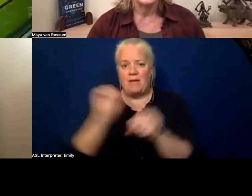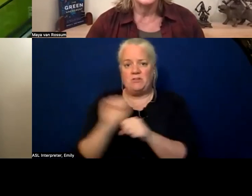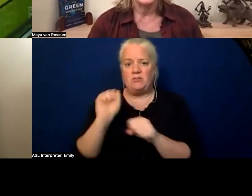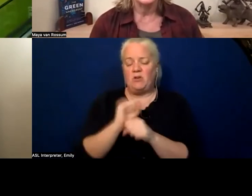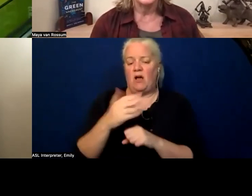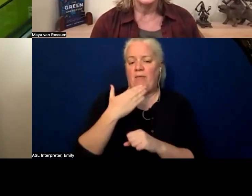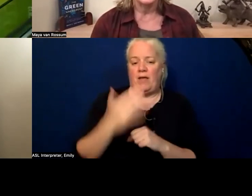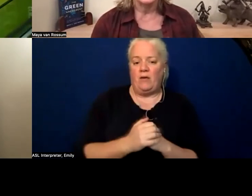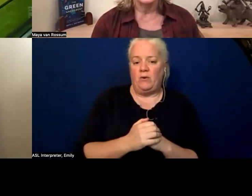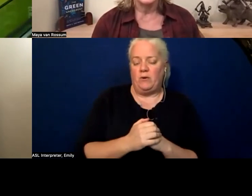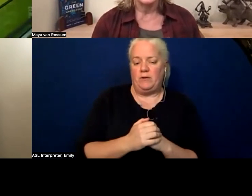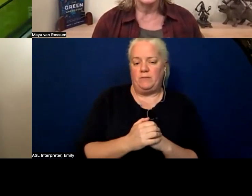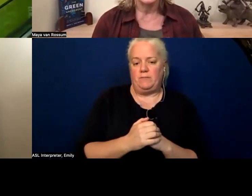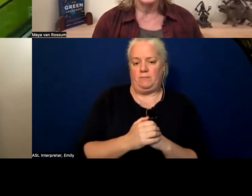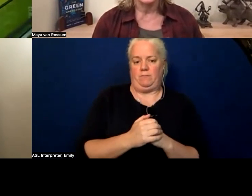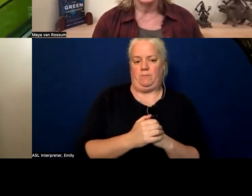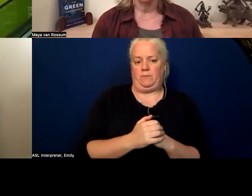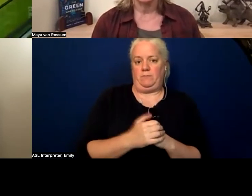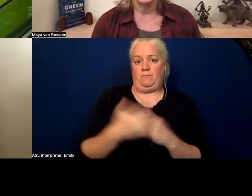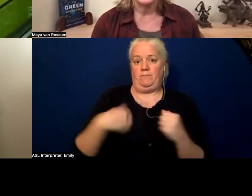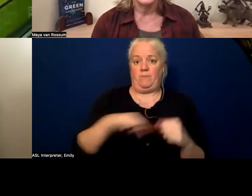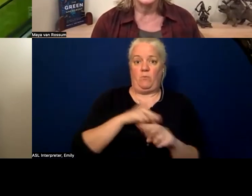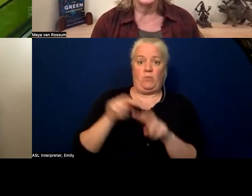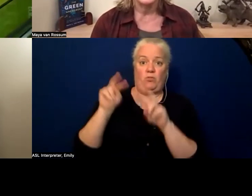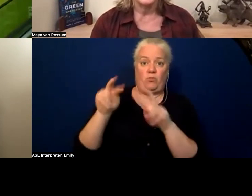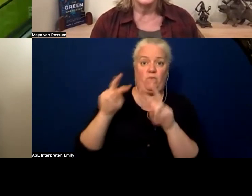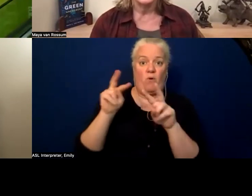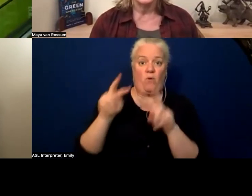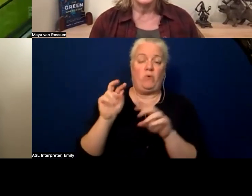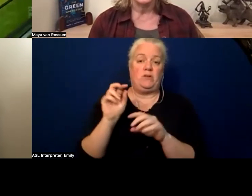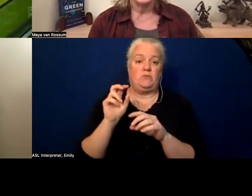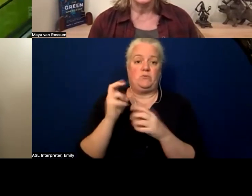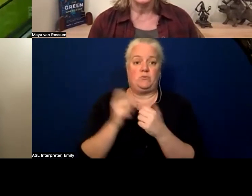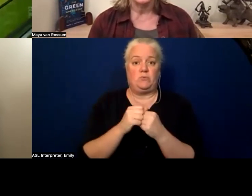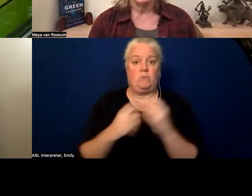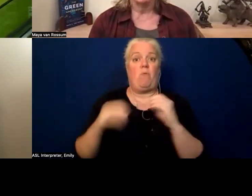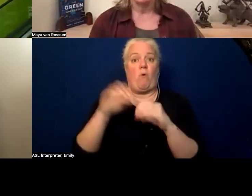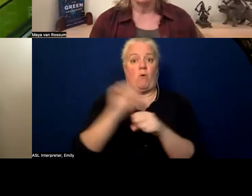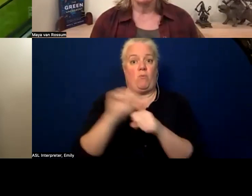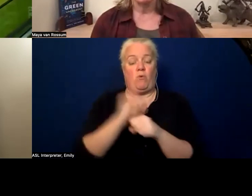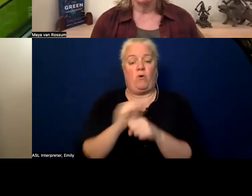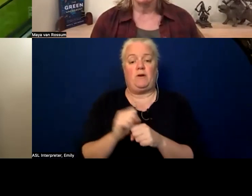And yeah, look forward to working. There's some resources that are in